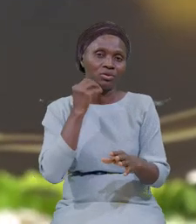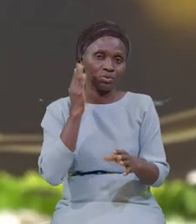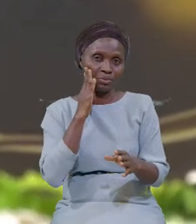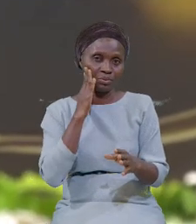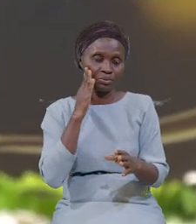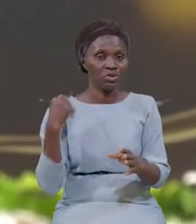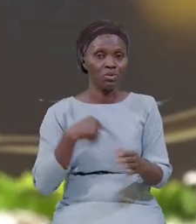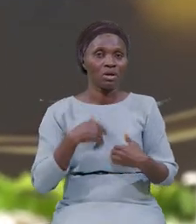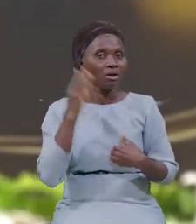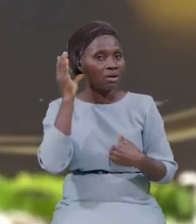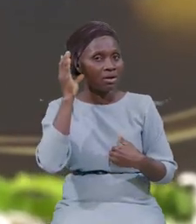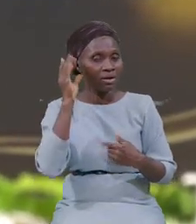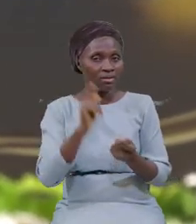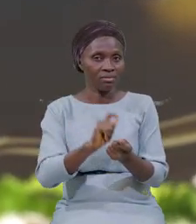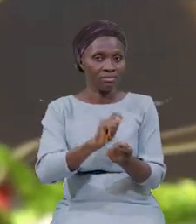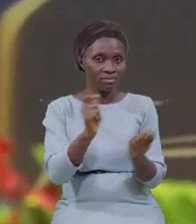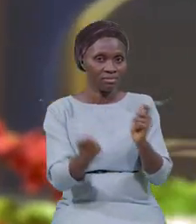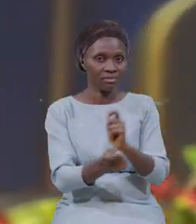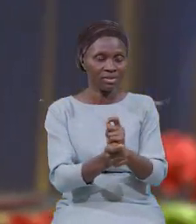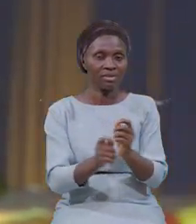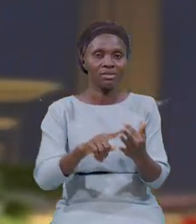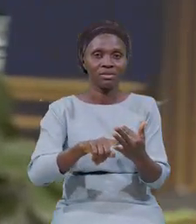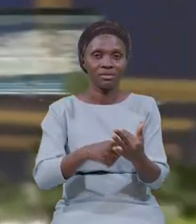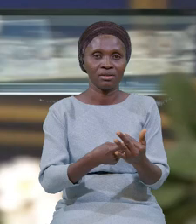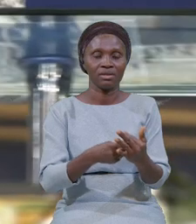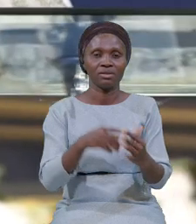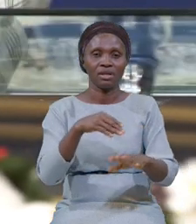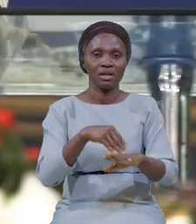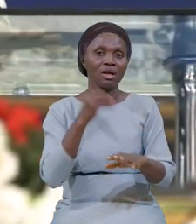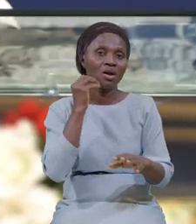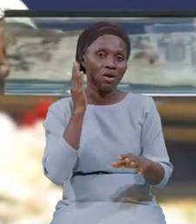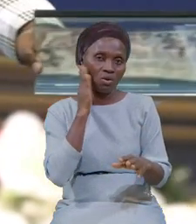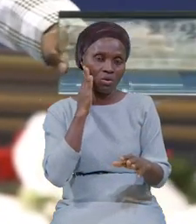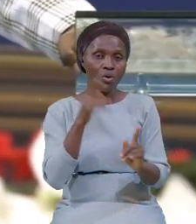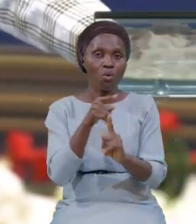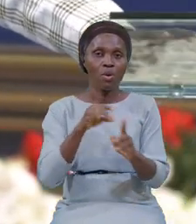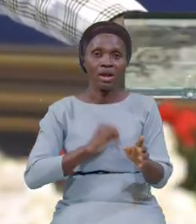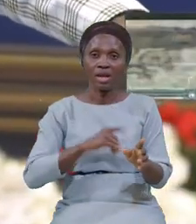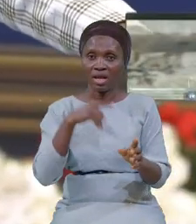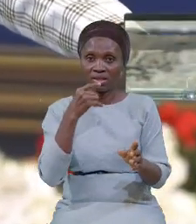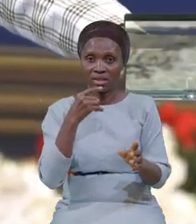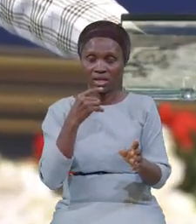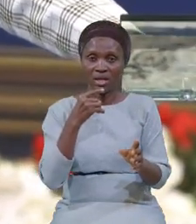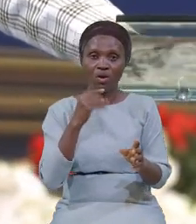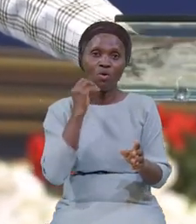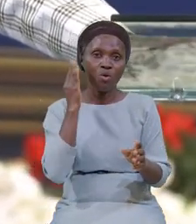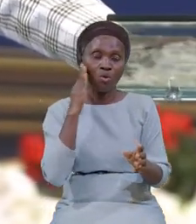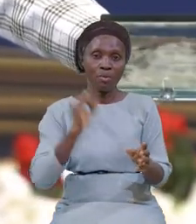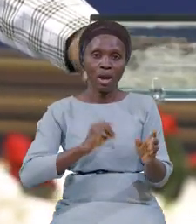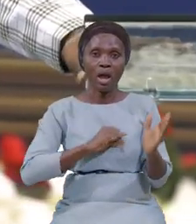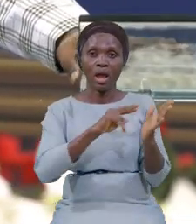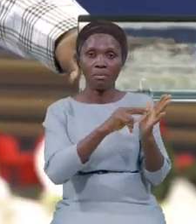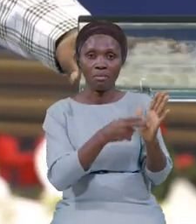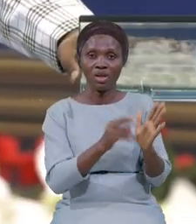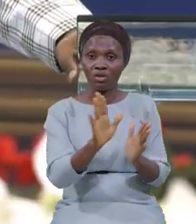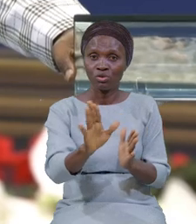home? When I say home, I mean your own inner house, inner home, where